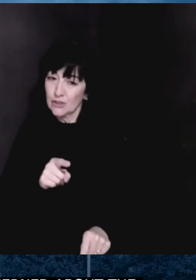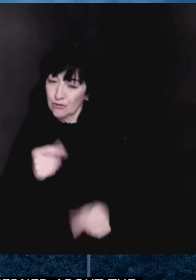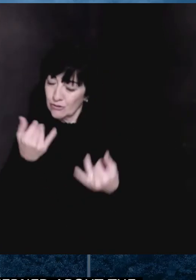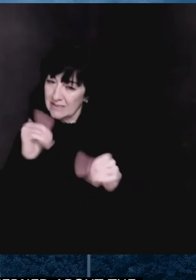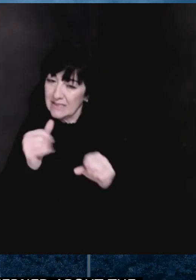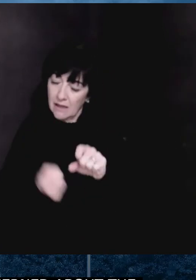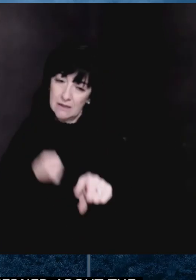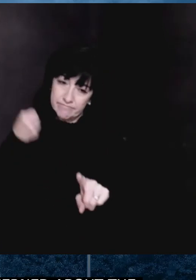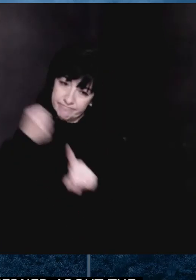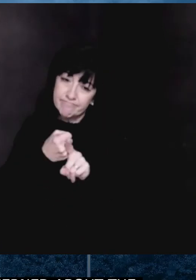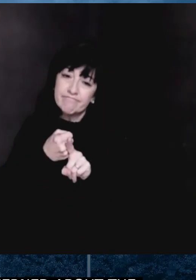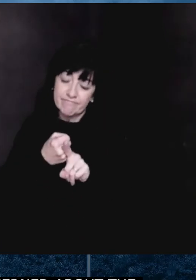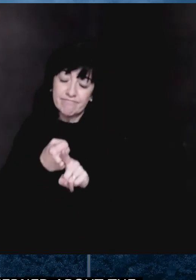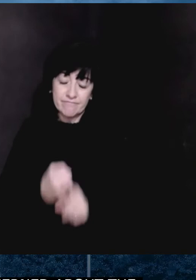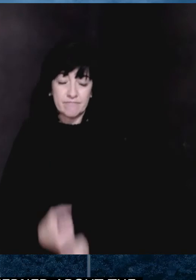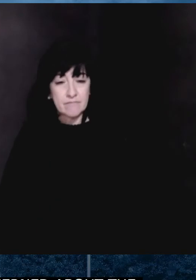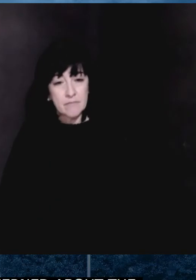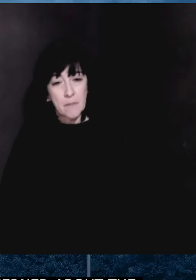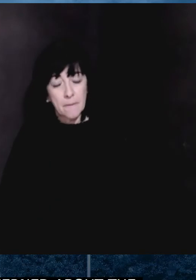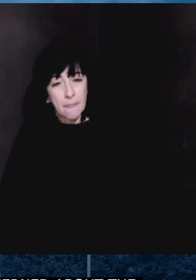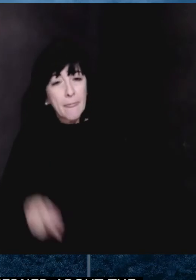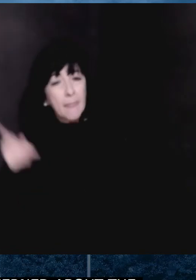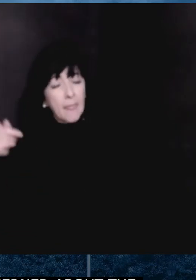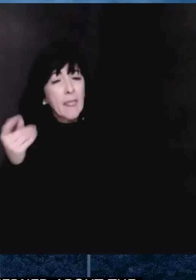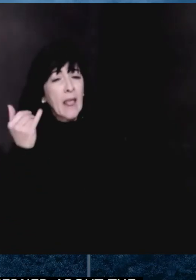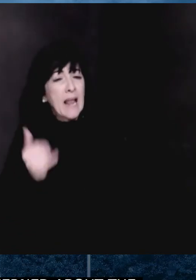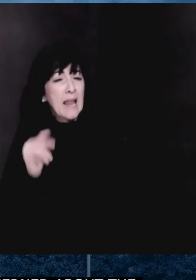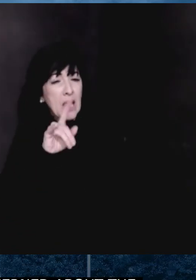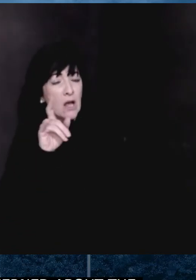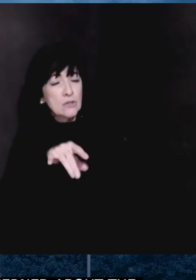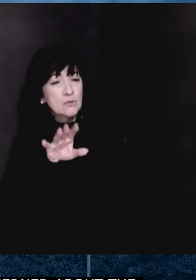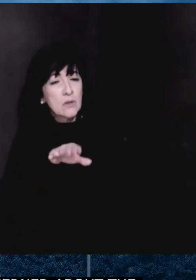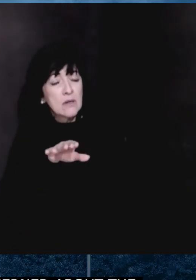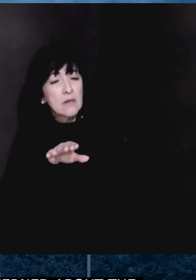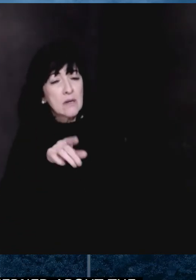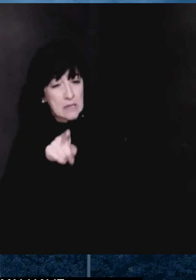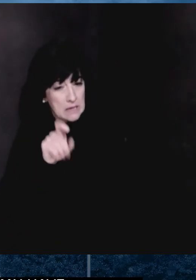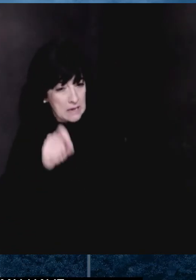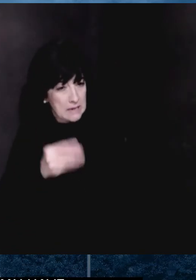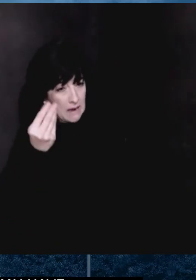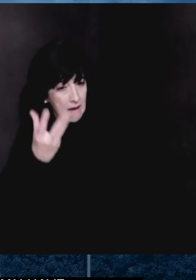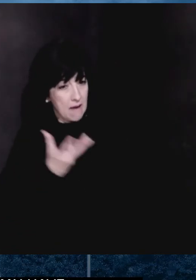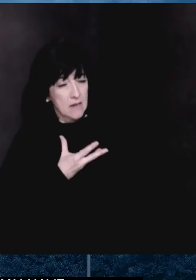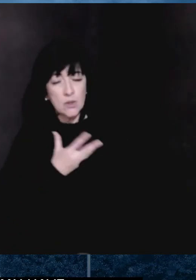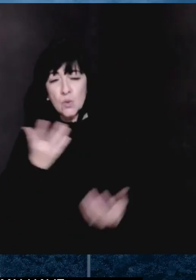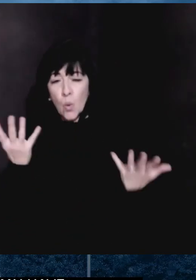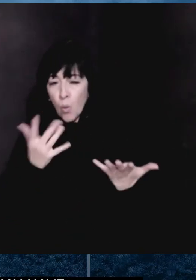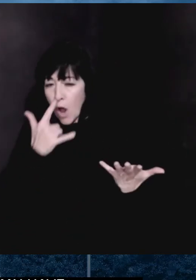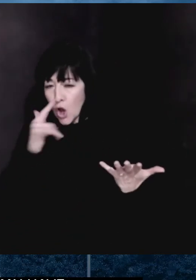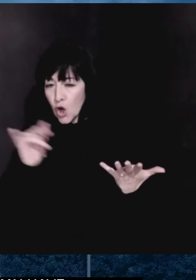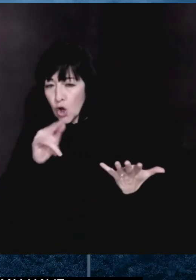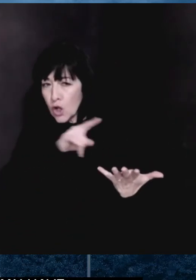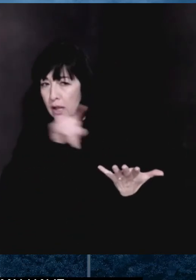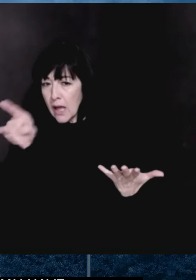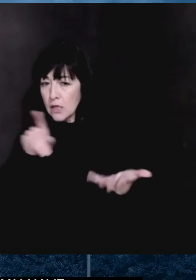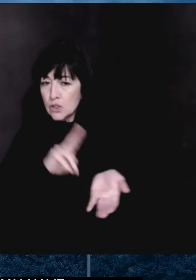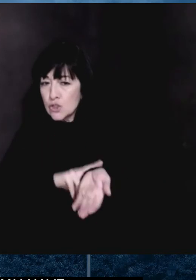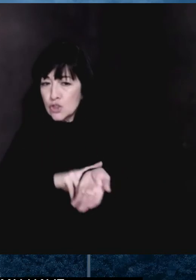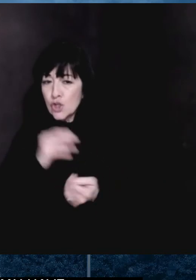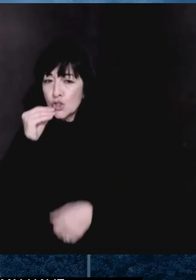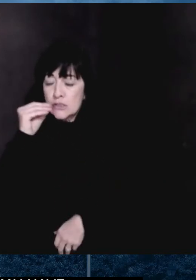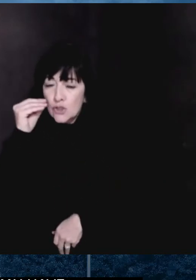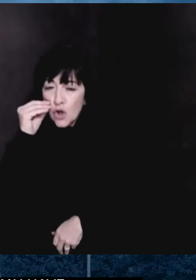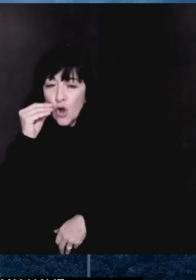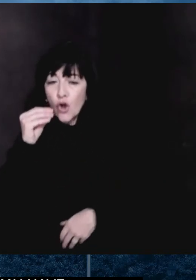guys give us an update on the state of COVID-19 outbreaks in long-term care facilities? How are those doing right now? Are